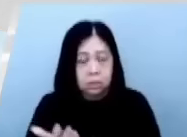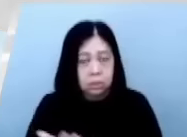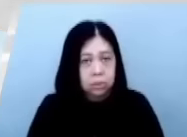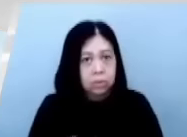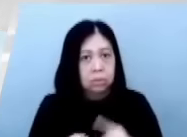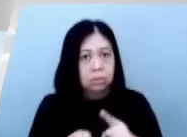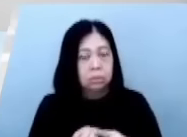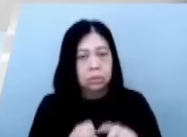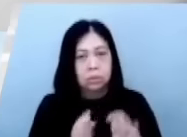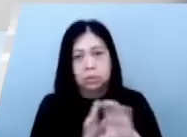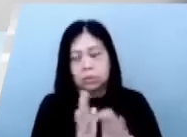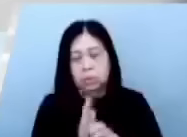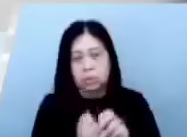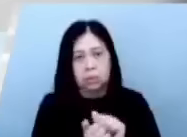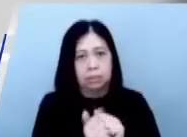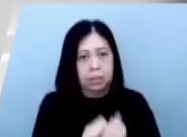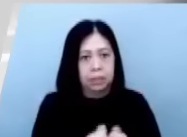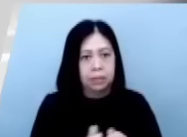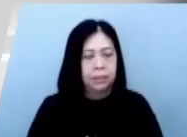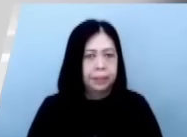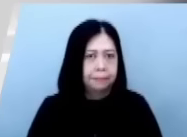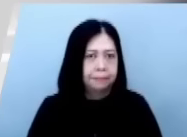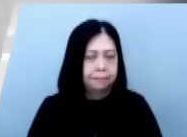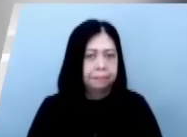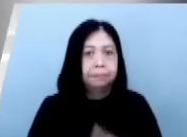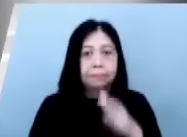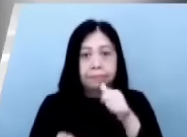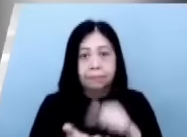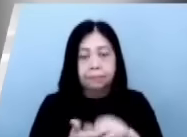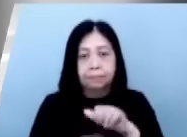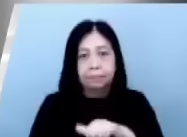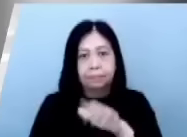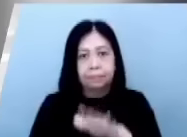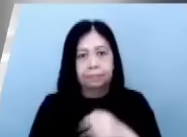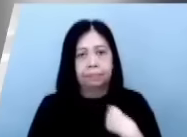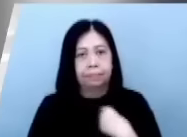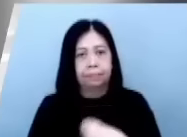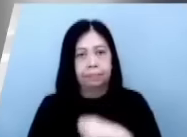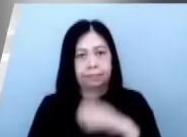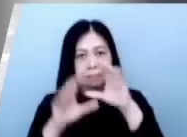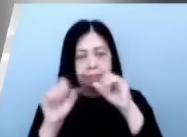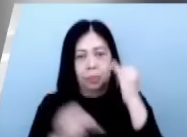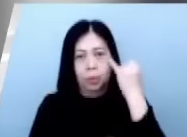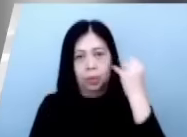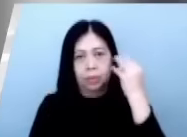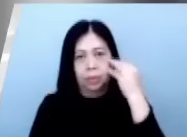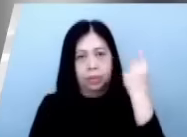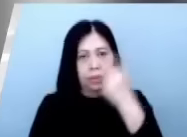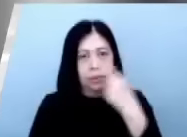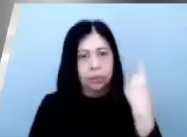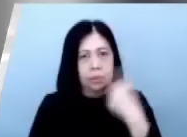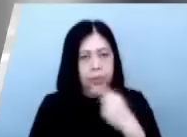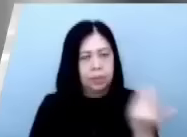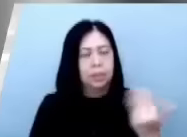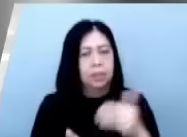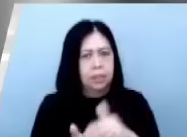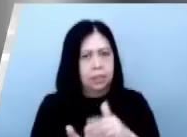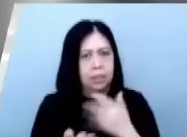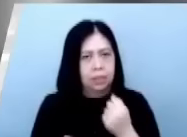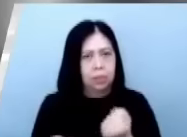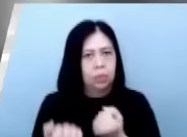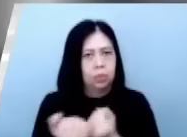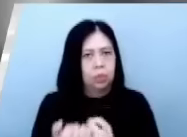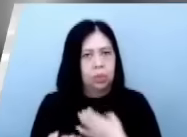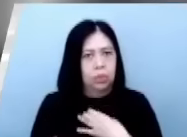amendments. Sinulatan din ni Romualdez kahapon si Senate President Juan Miguel Zubiri para ulitin ang suporta ng Kamara sa bersyon